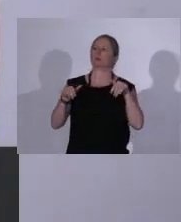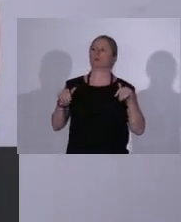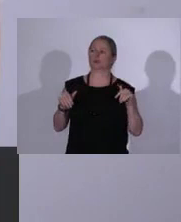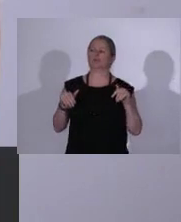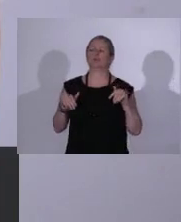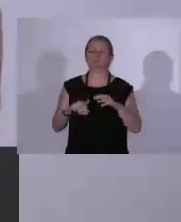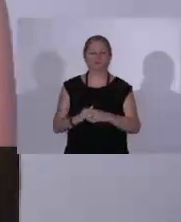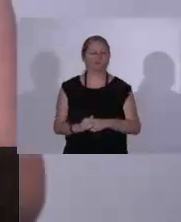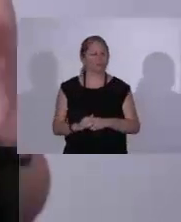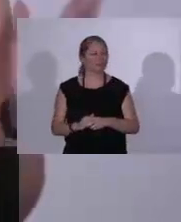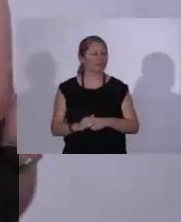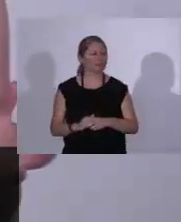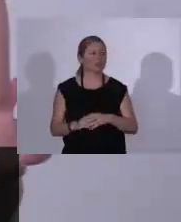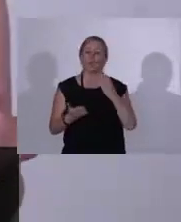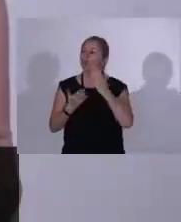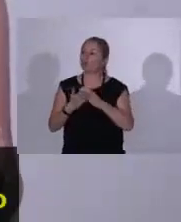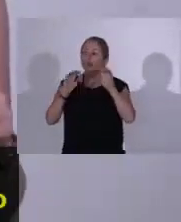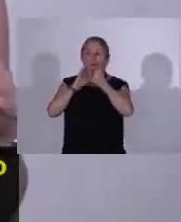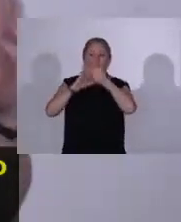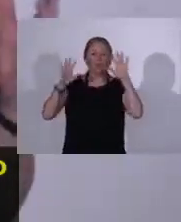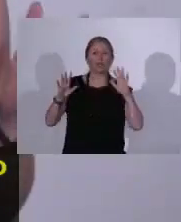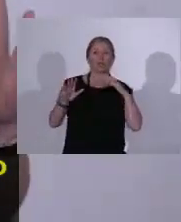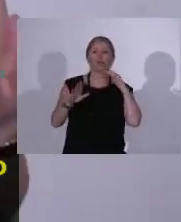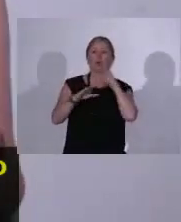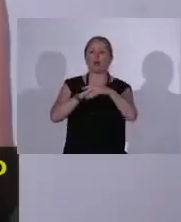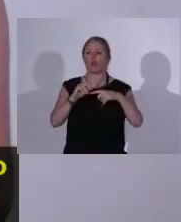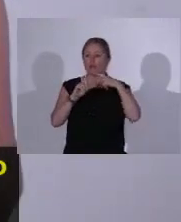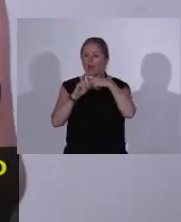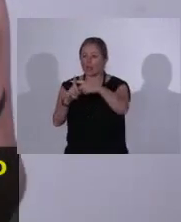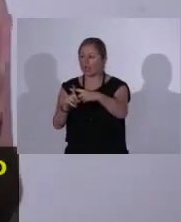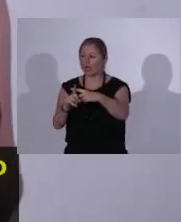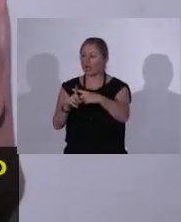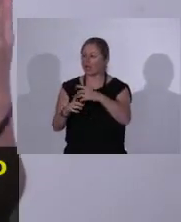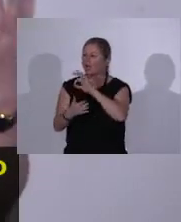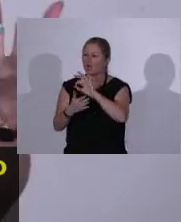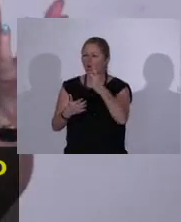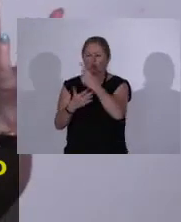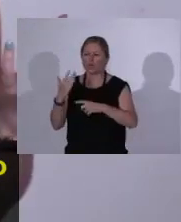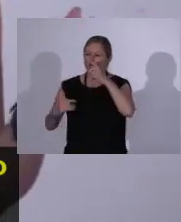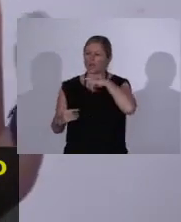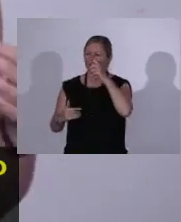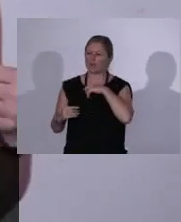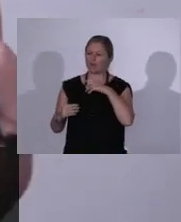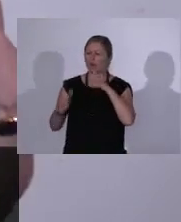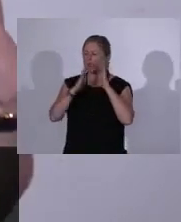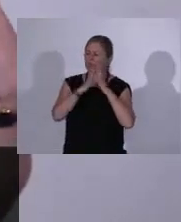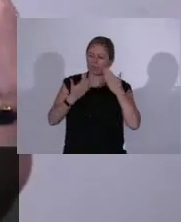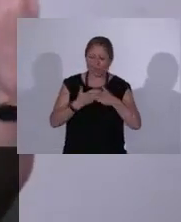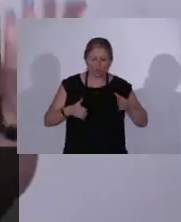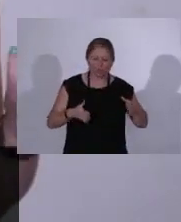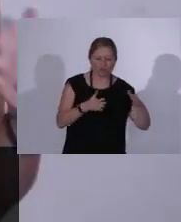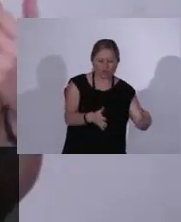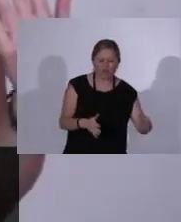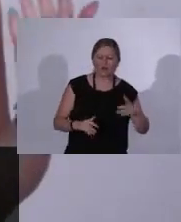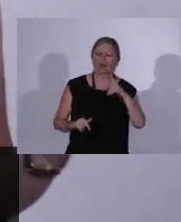And to be very clear on who we're targeting, homelessness is not just people sleeping rough on the streets, it's also people in